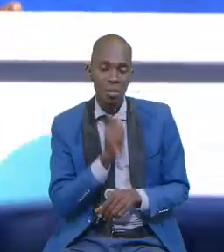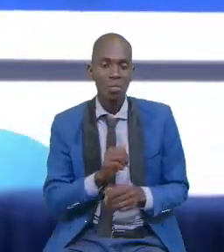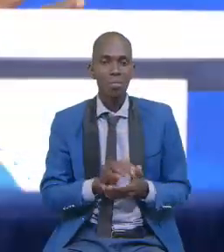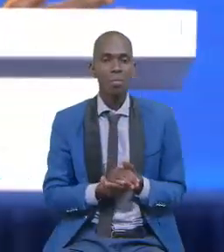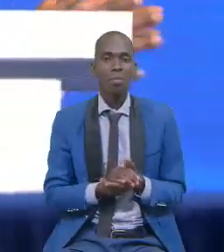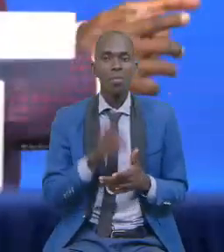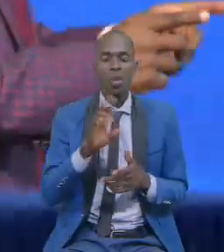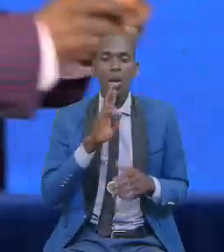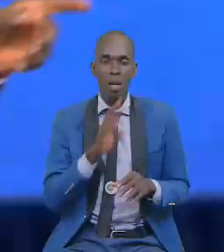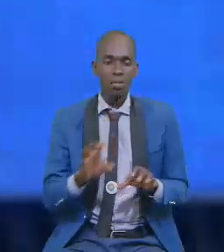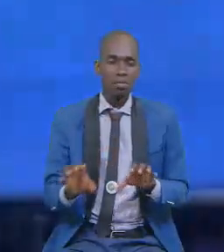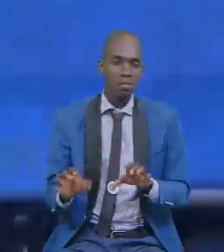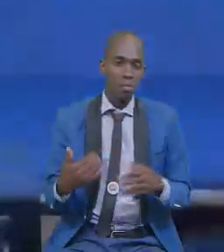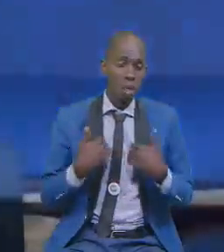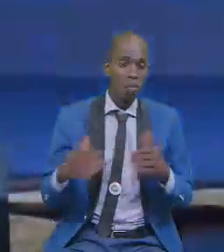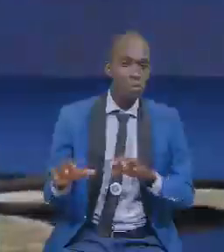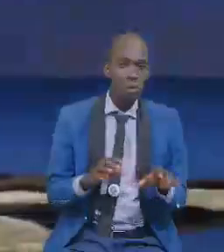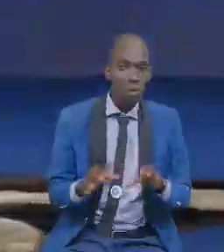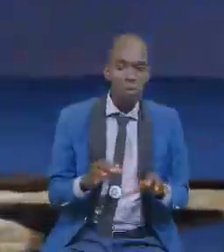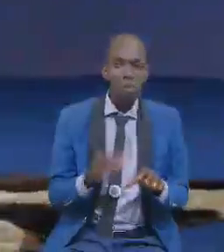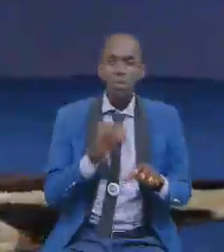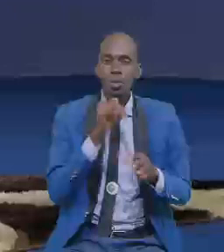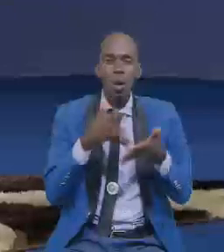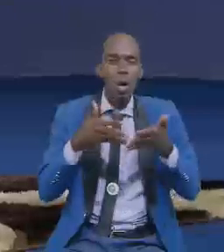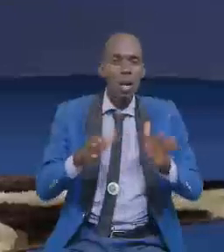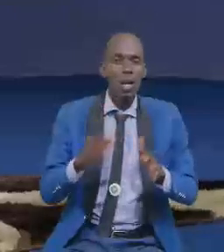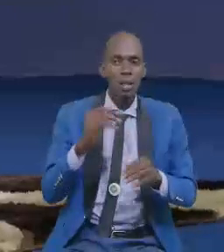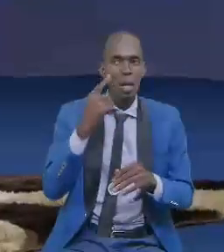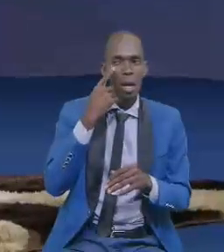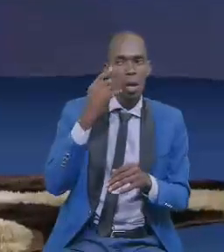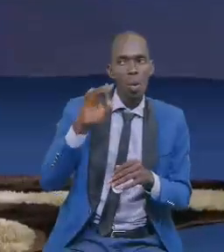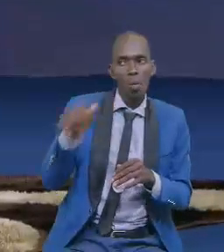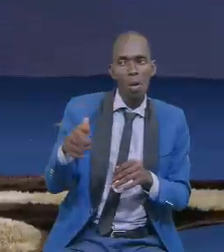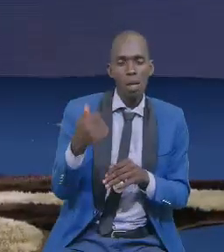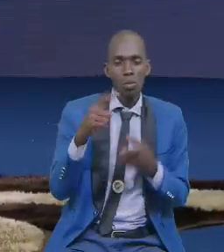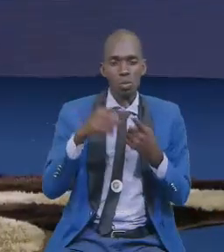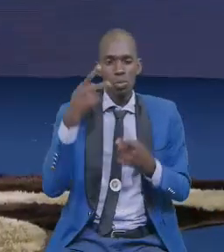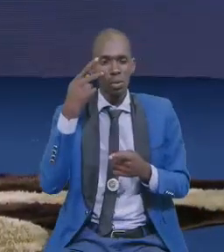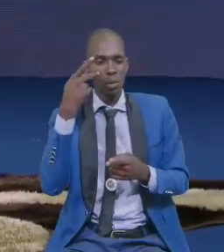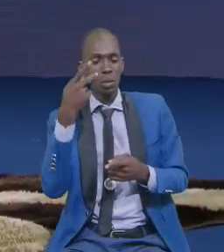are done not allowing the eyes of others to see that.